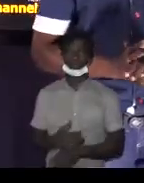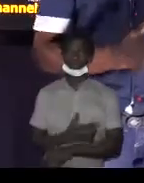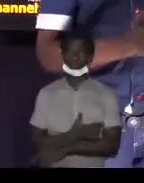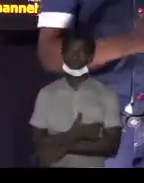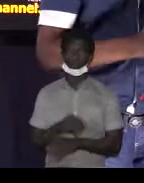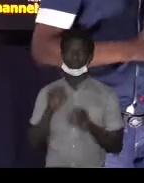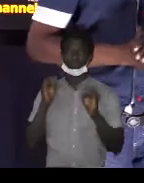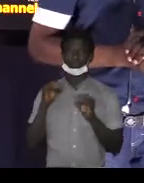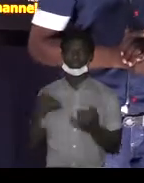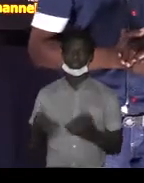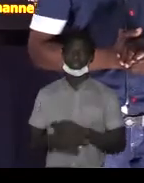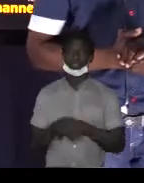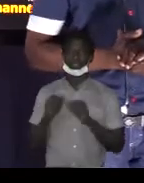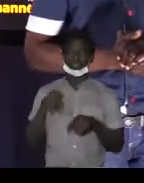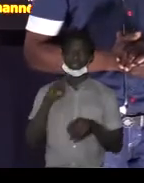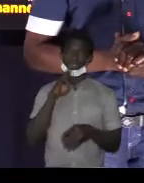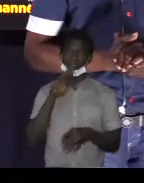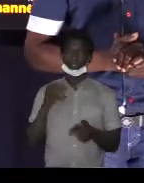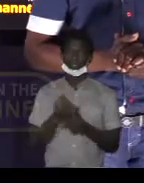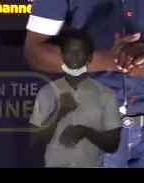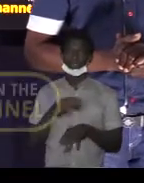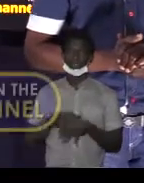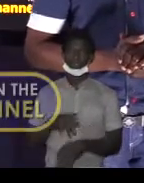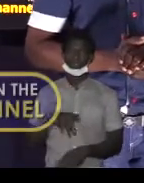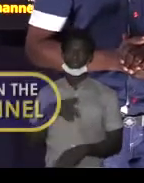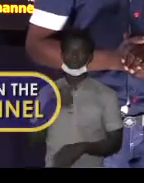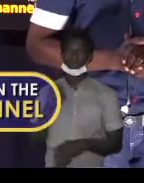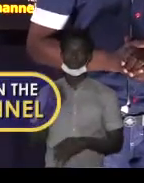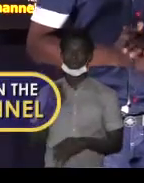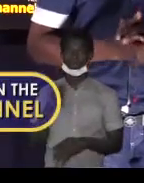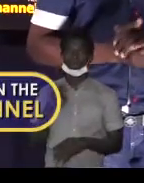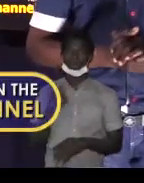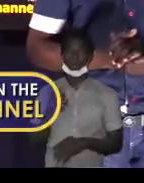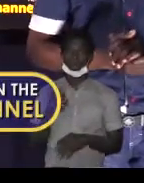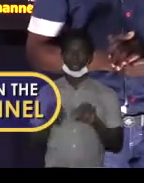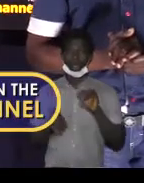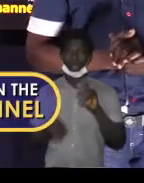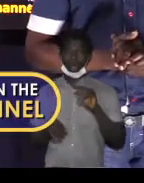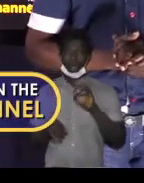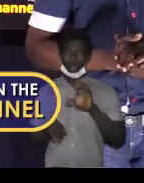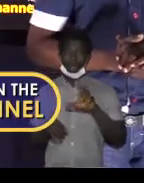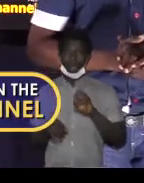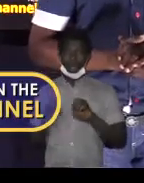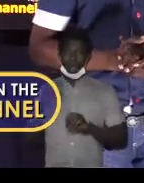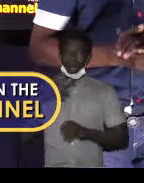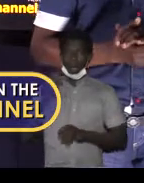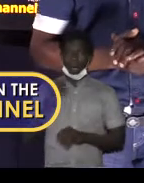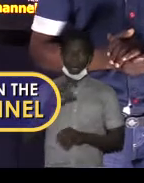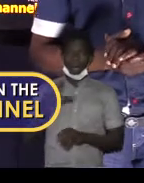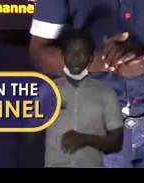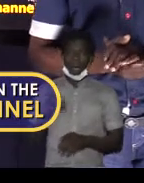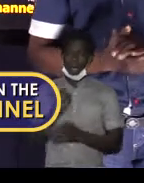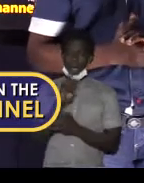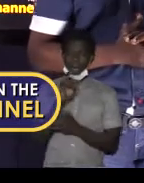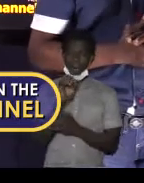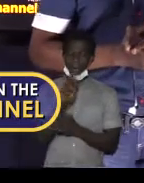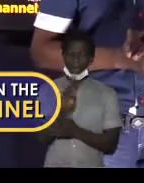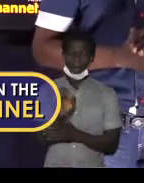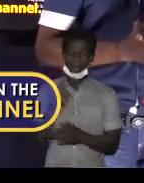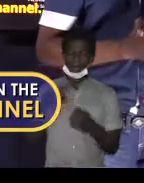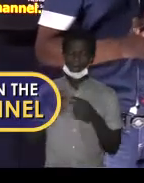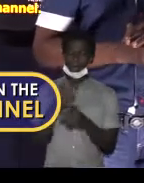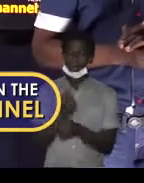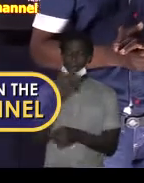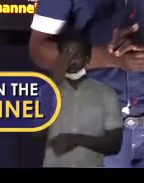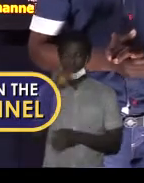today. Could be gotten on Lagos Suburb YouTube channel. You just need to subscribe to get notification when new